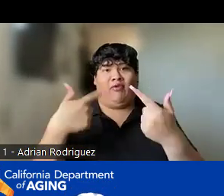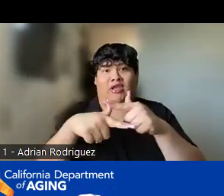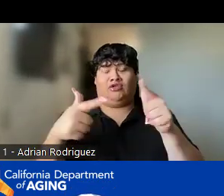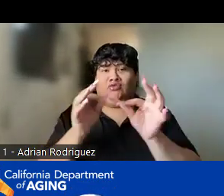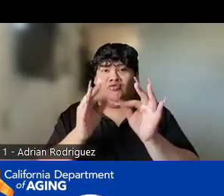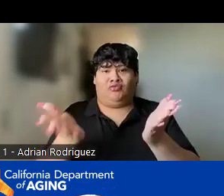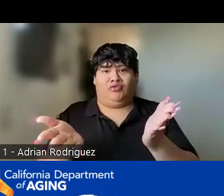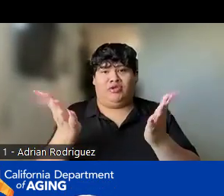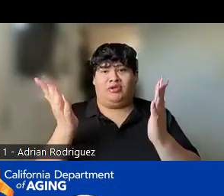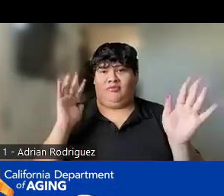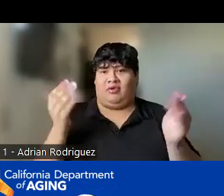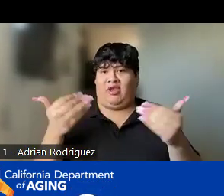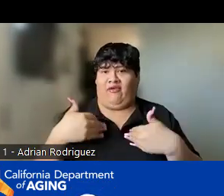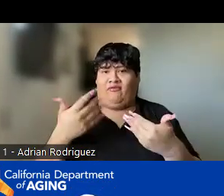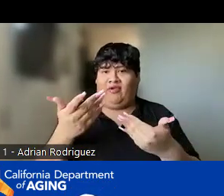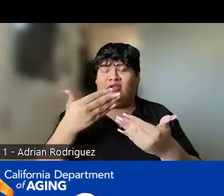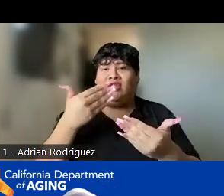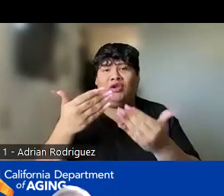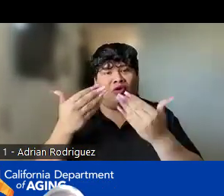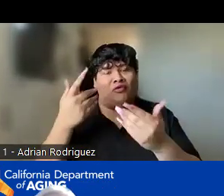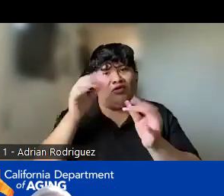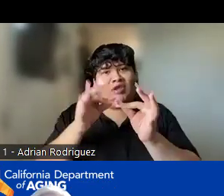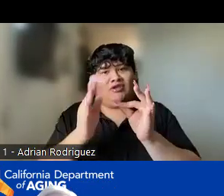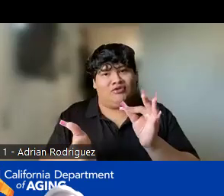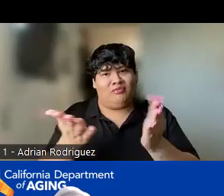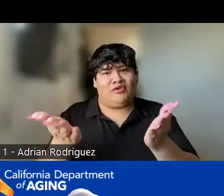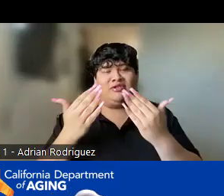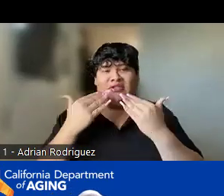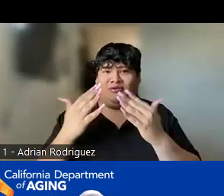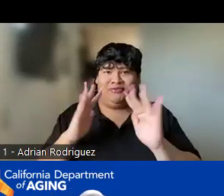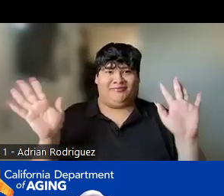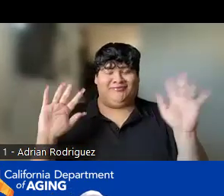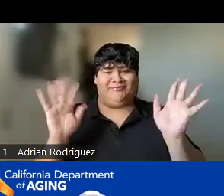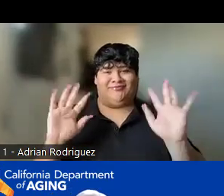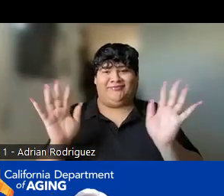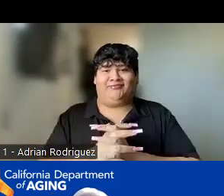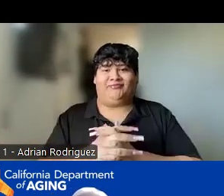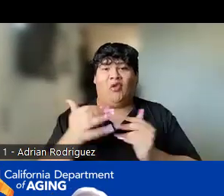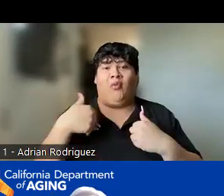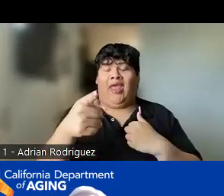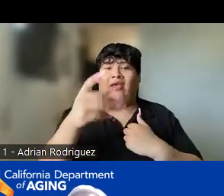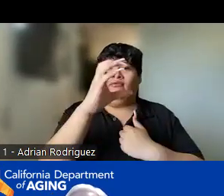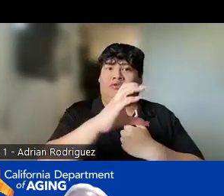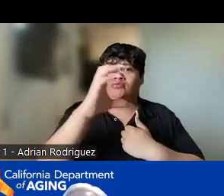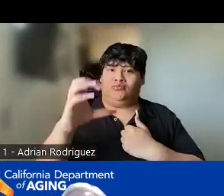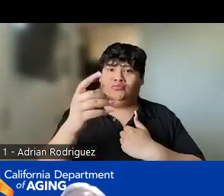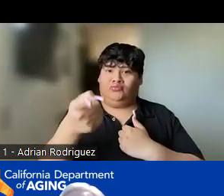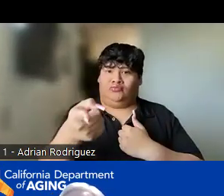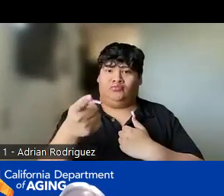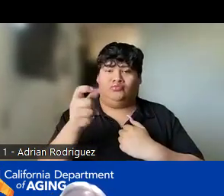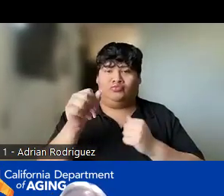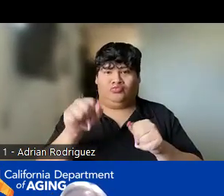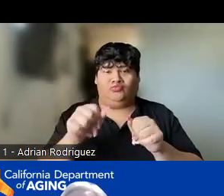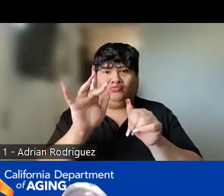Language, so we thank our ASL interpreters for being with us today. We have closed captioning. You can